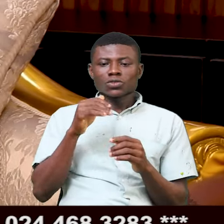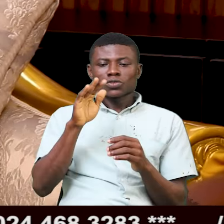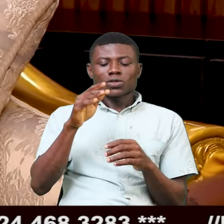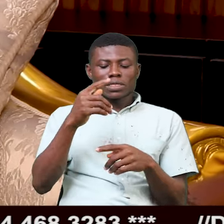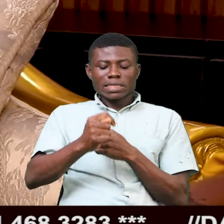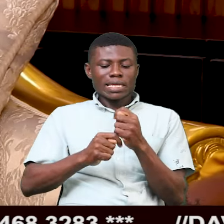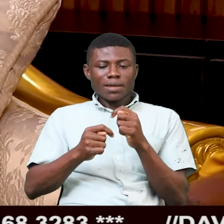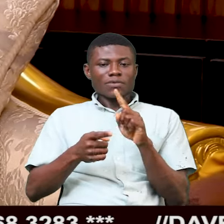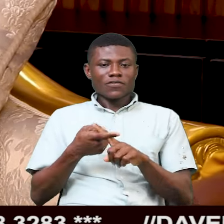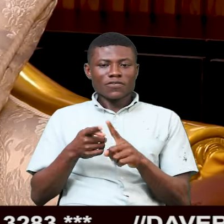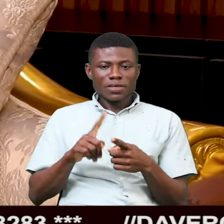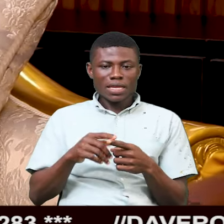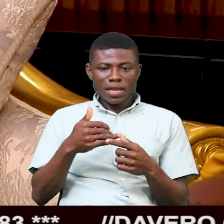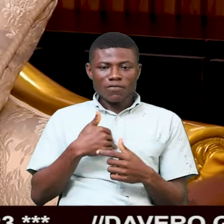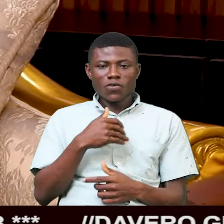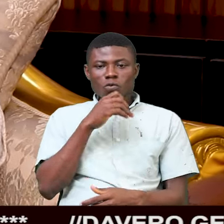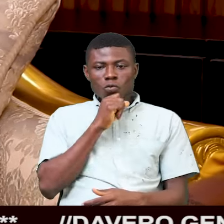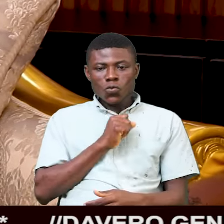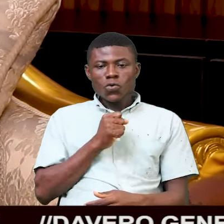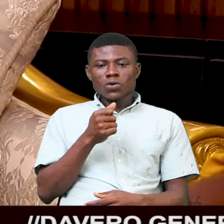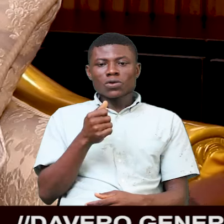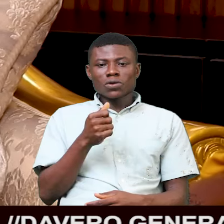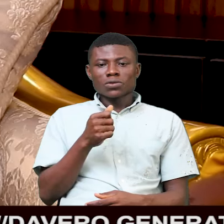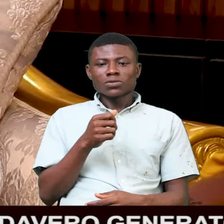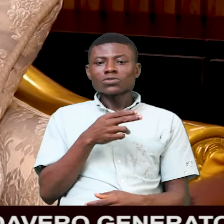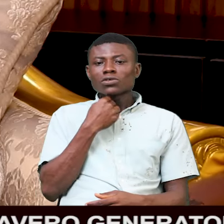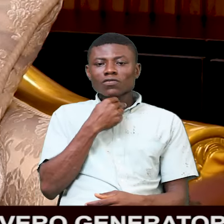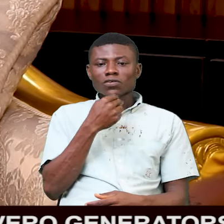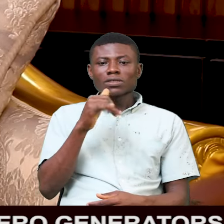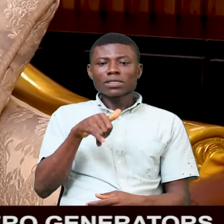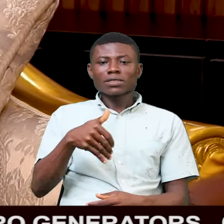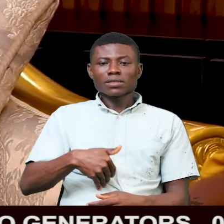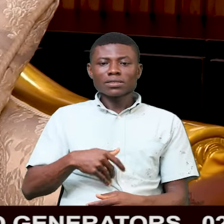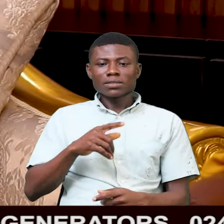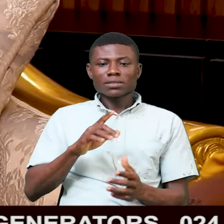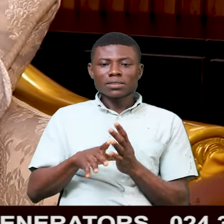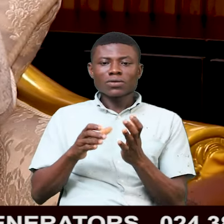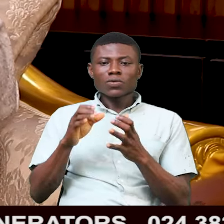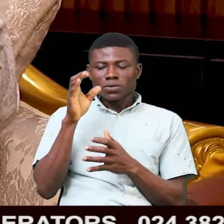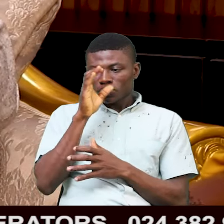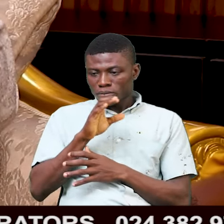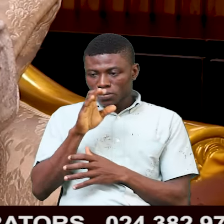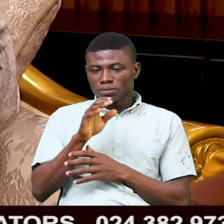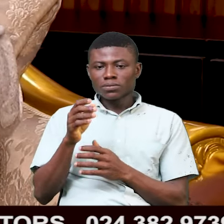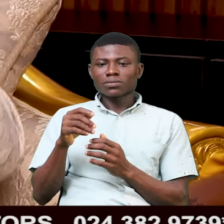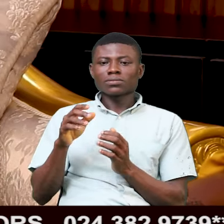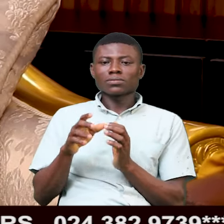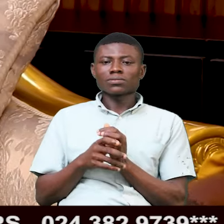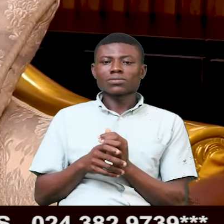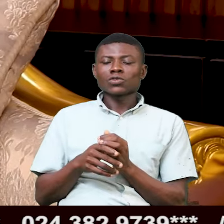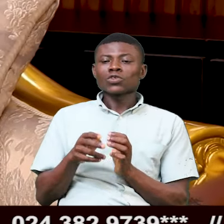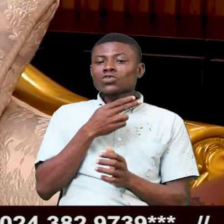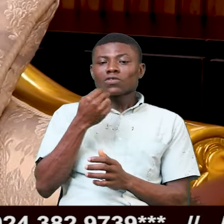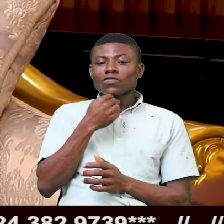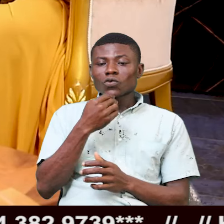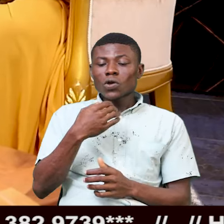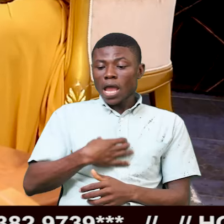pain. Mammy penny more. Well, I saw for a commodity one. And a chimpy abbey for which you.